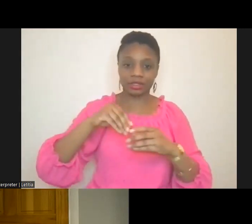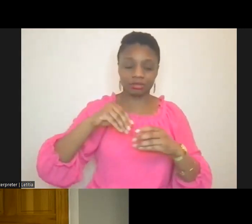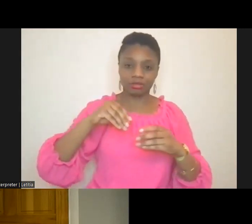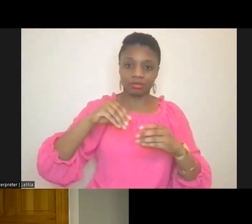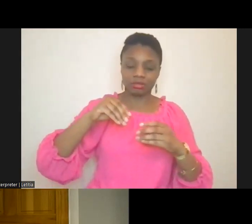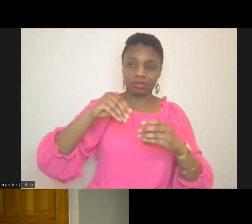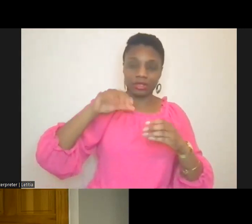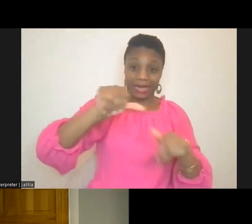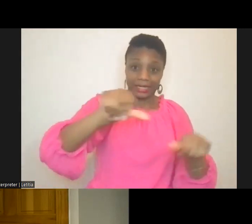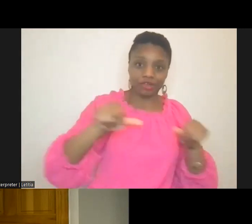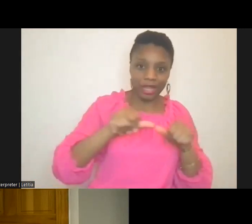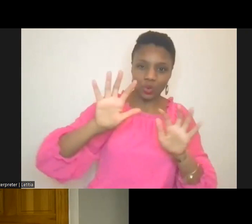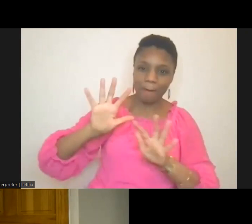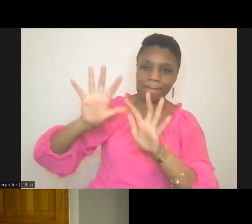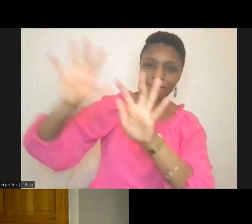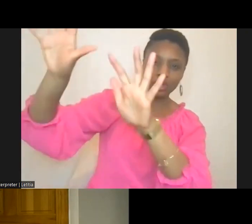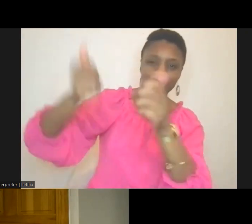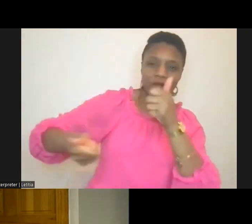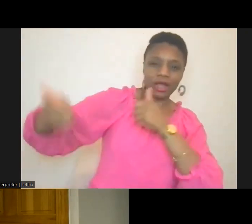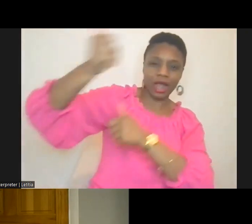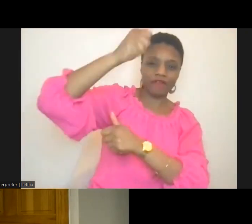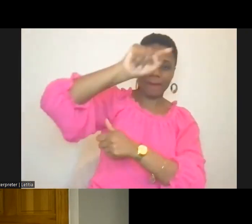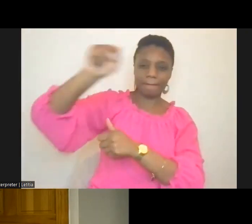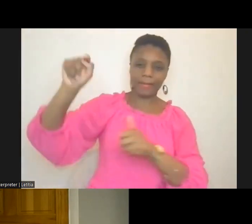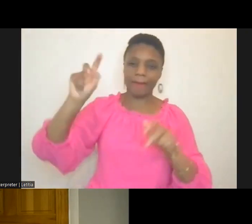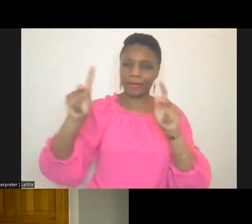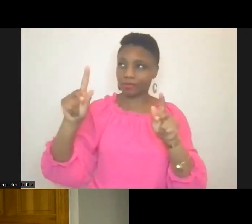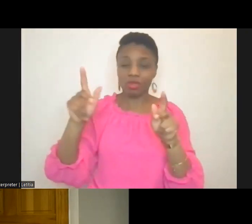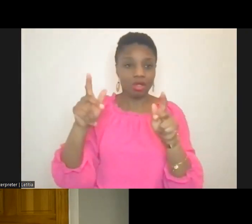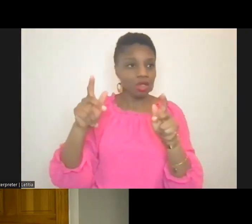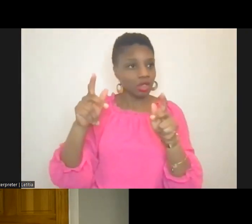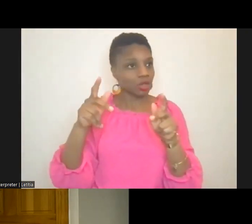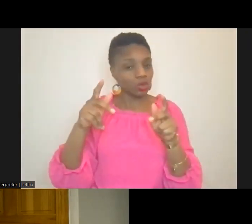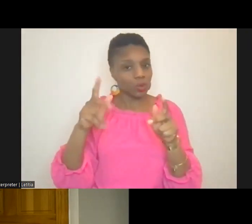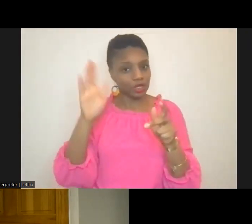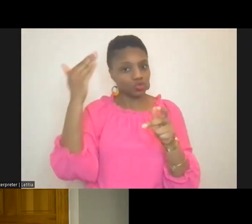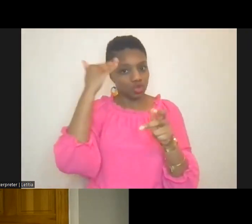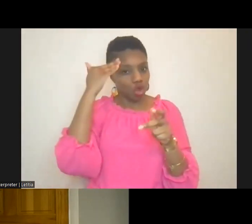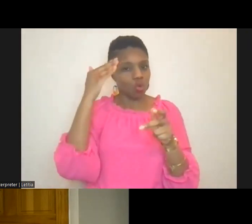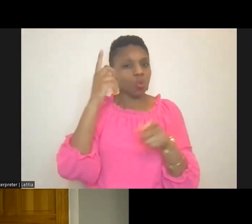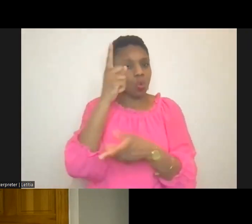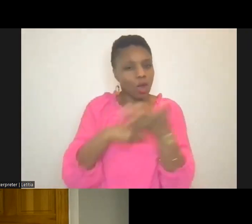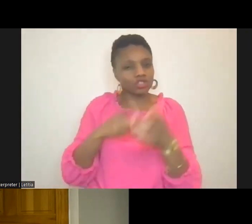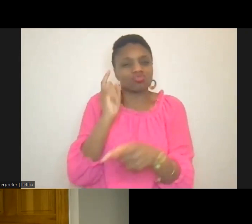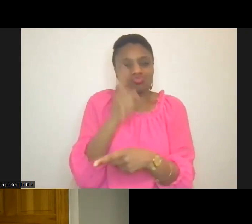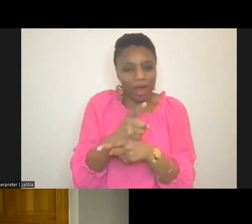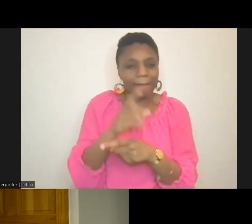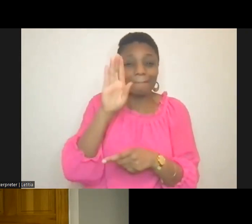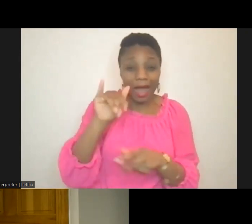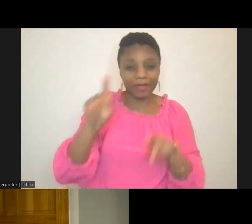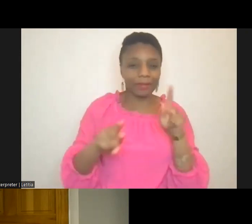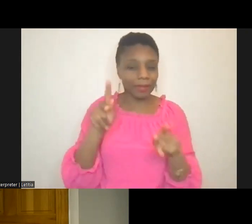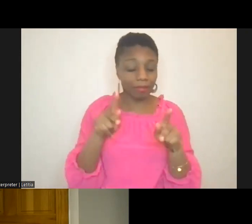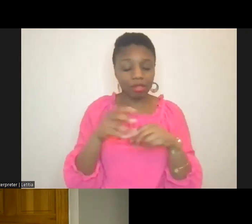ways through that environmental justice lens that you all possess to do what's right by the people. Because the